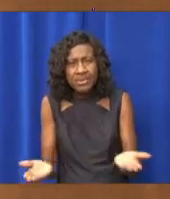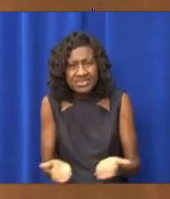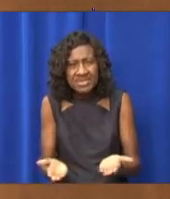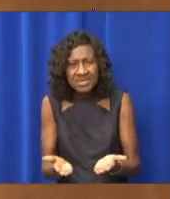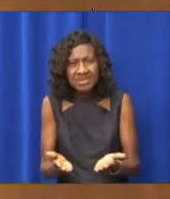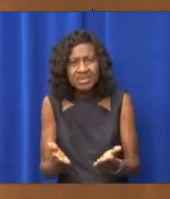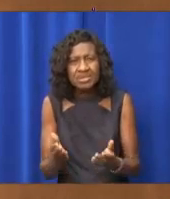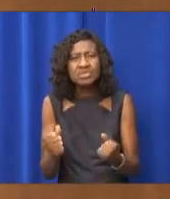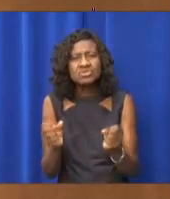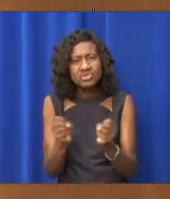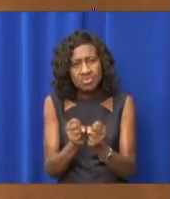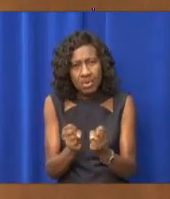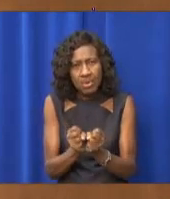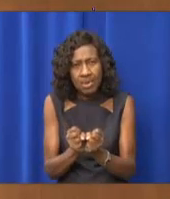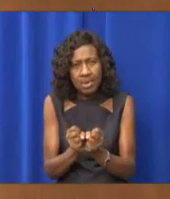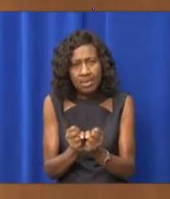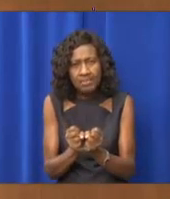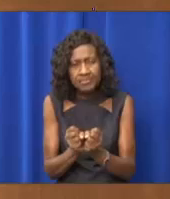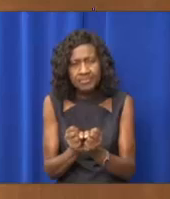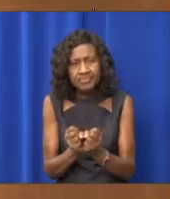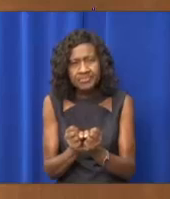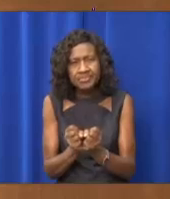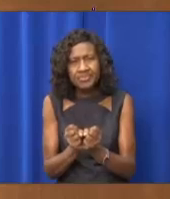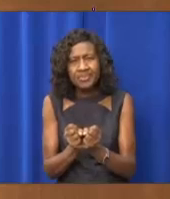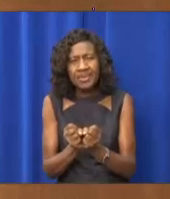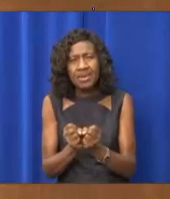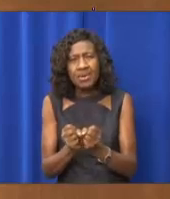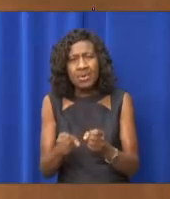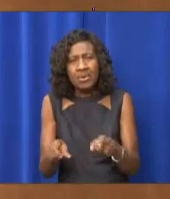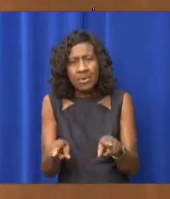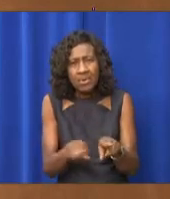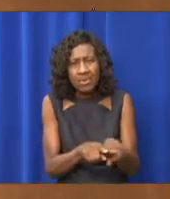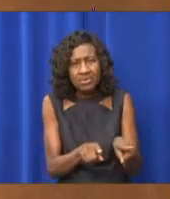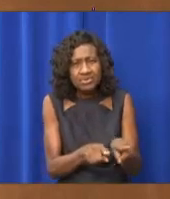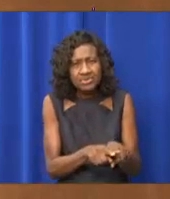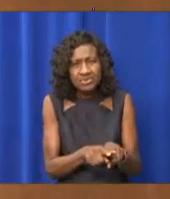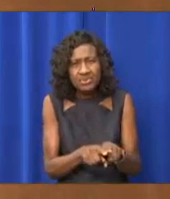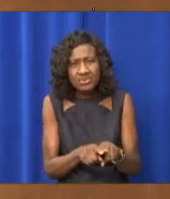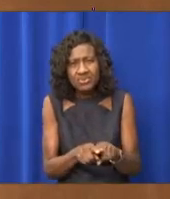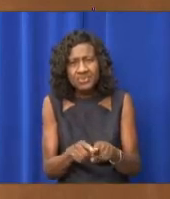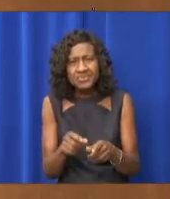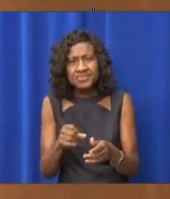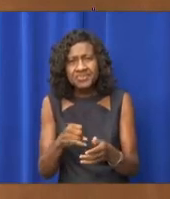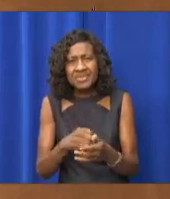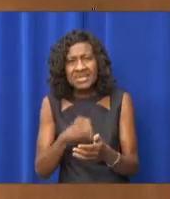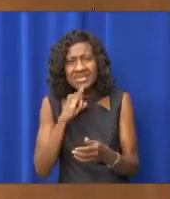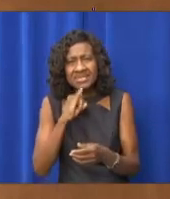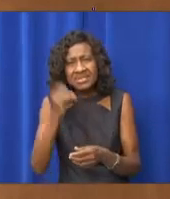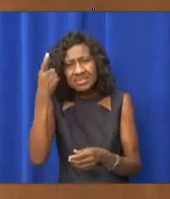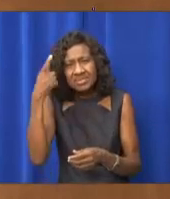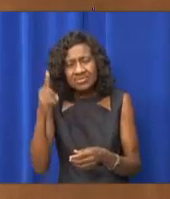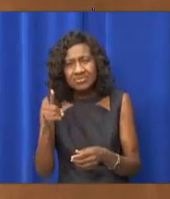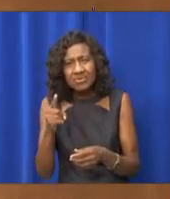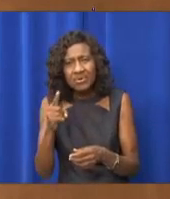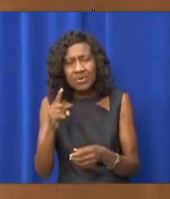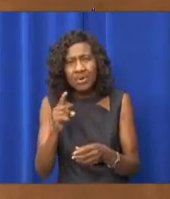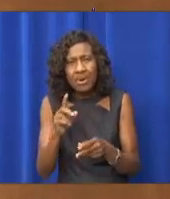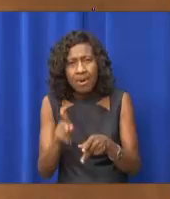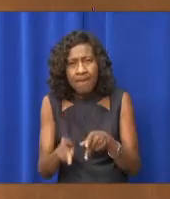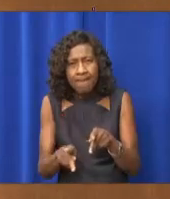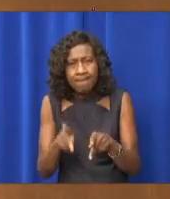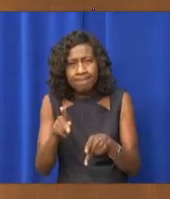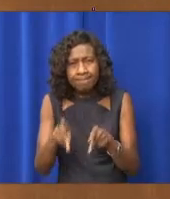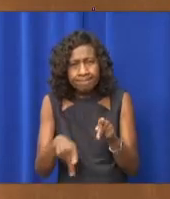The R value also relates to whole populations, and as you're aware, and you will be aware, we've had a number of different clusters